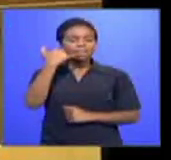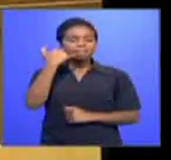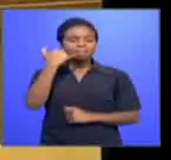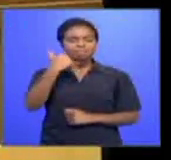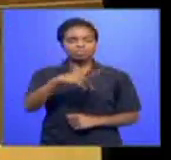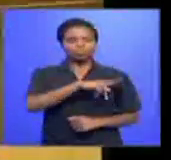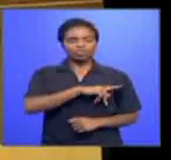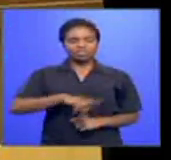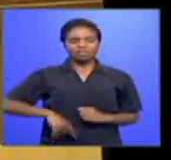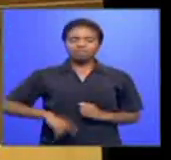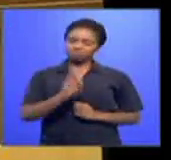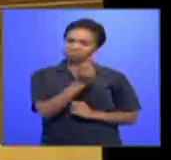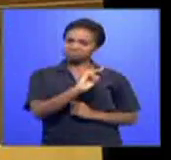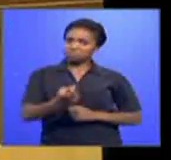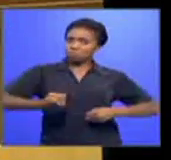others